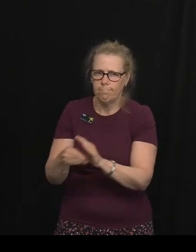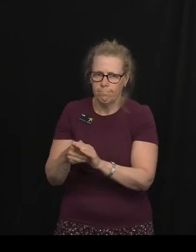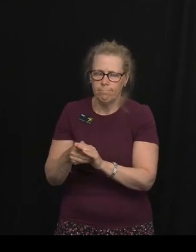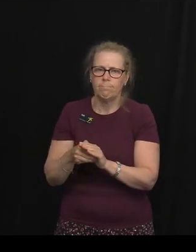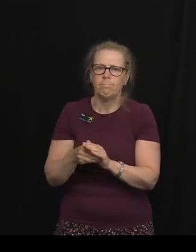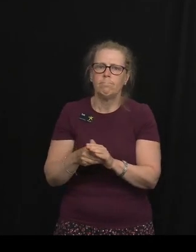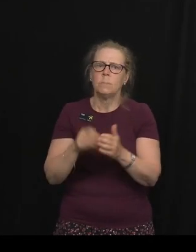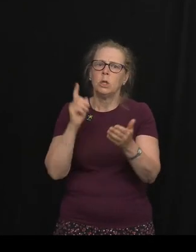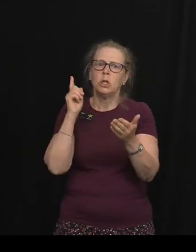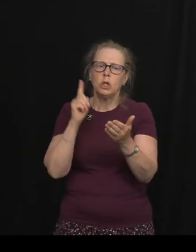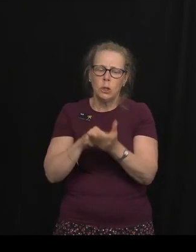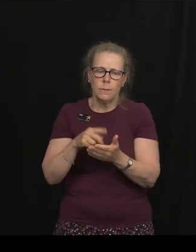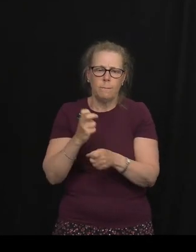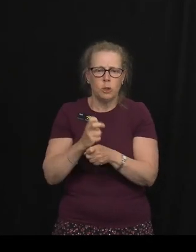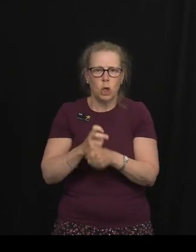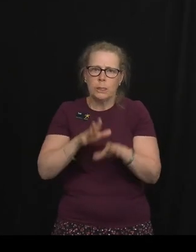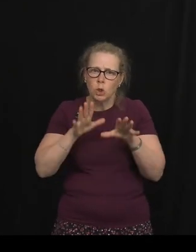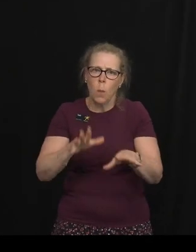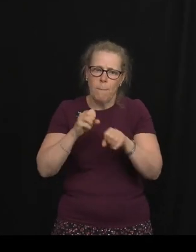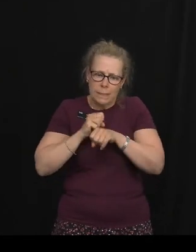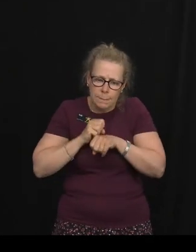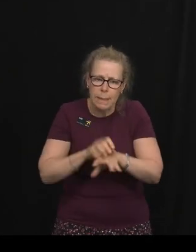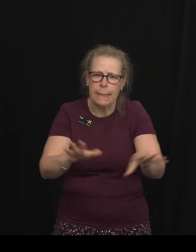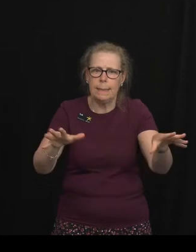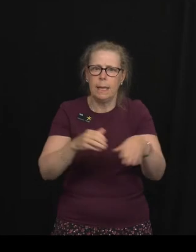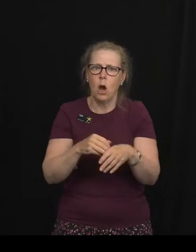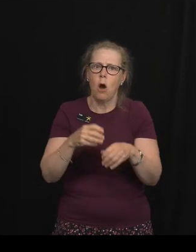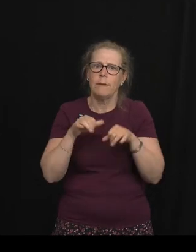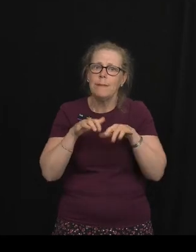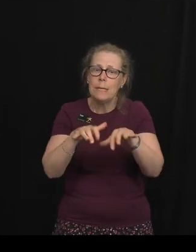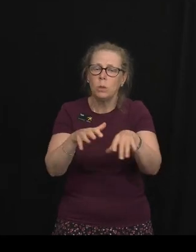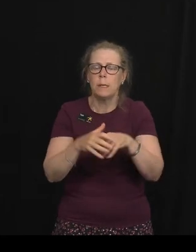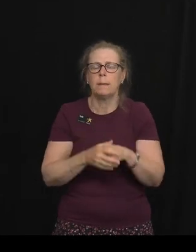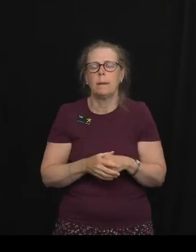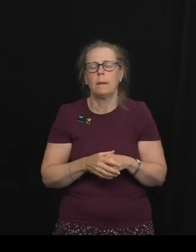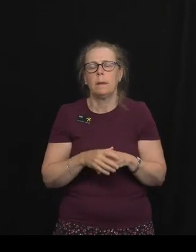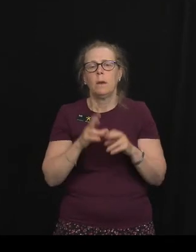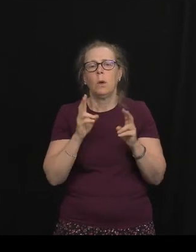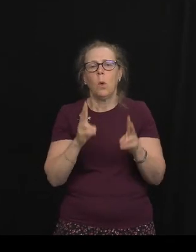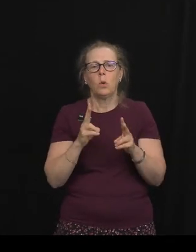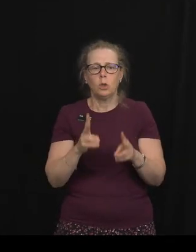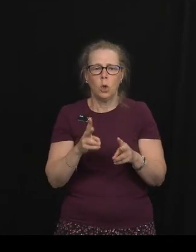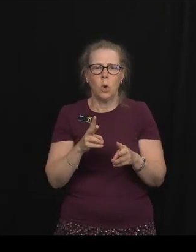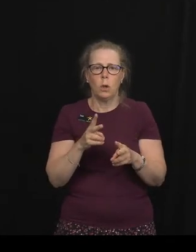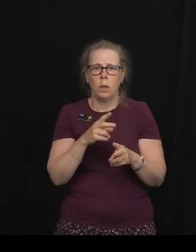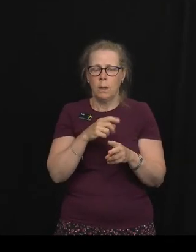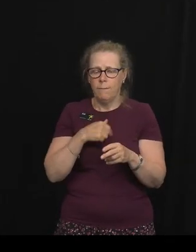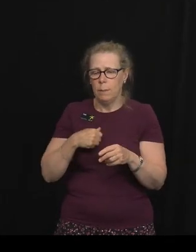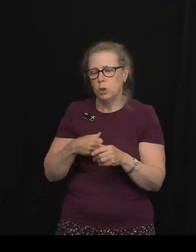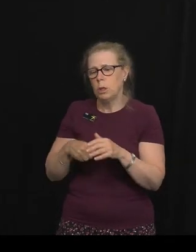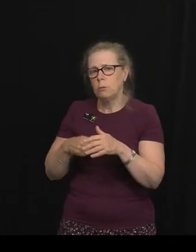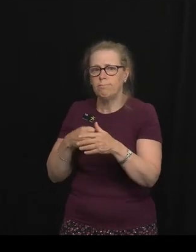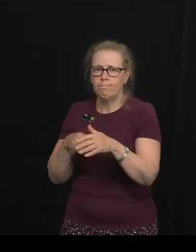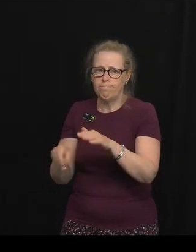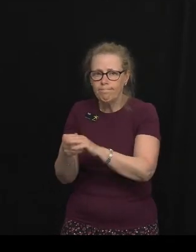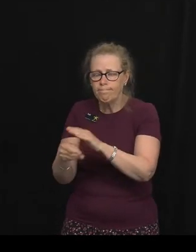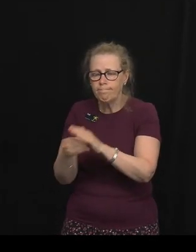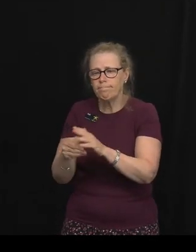stop the spread of the virus, but we also made sure to support entire health systems in different